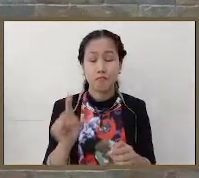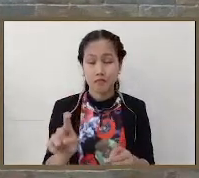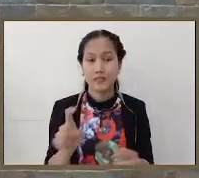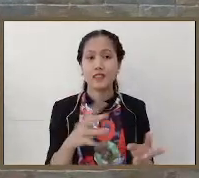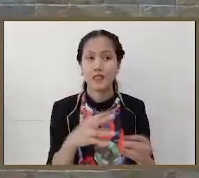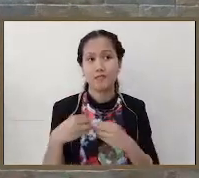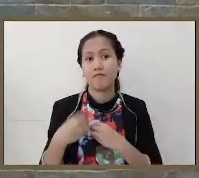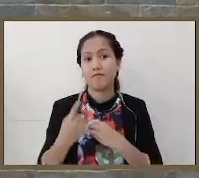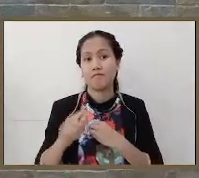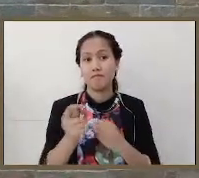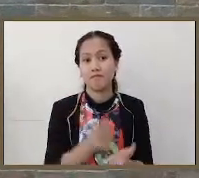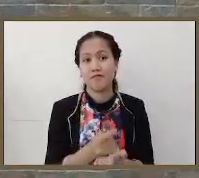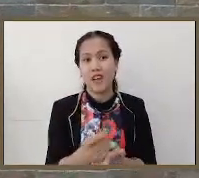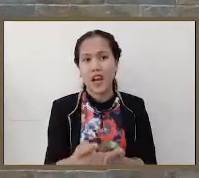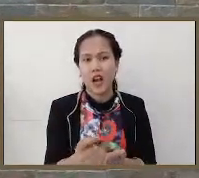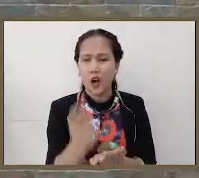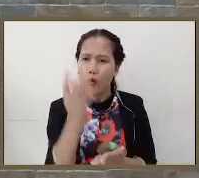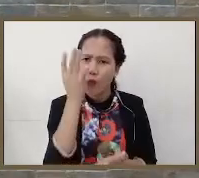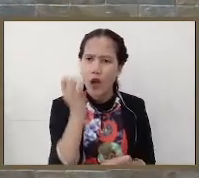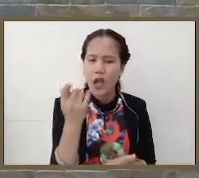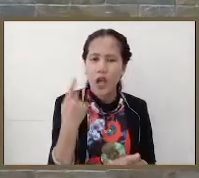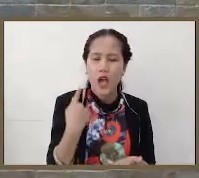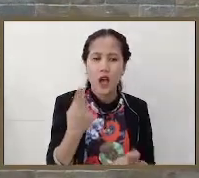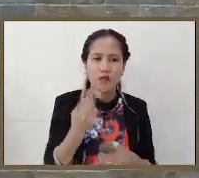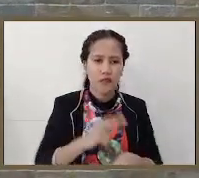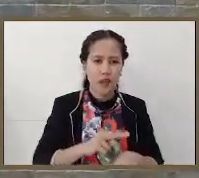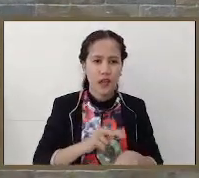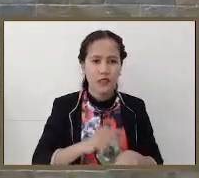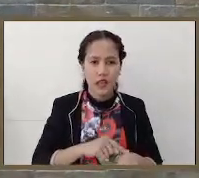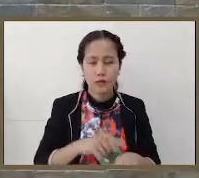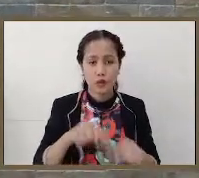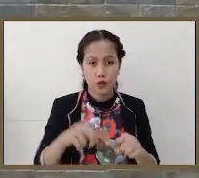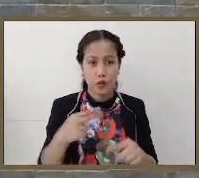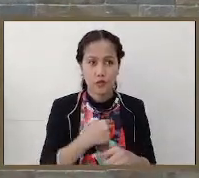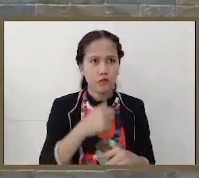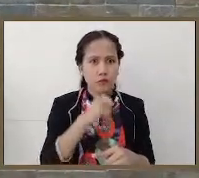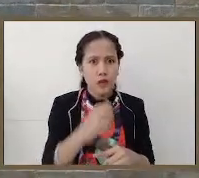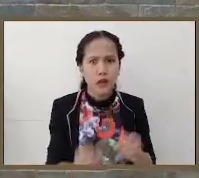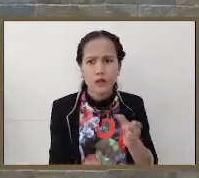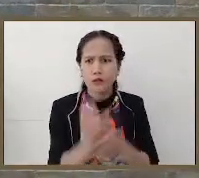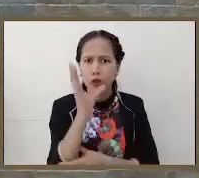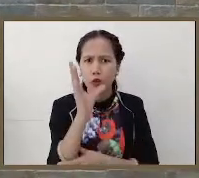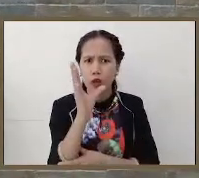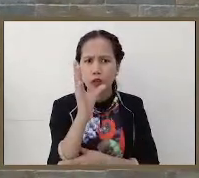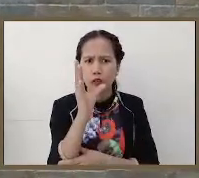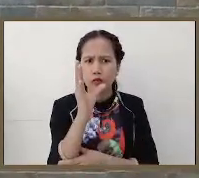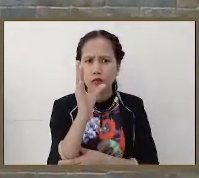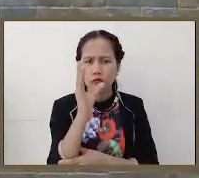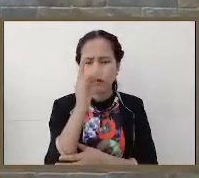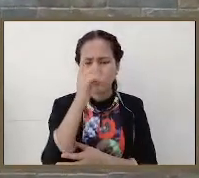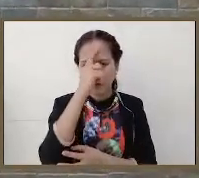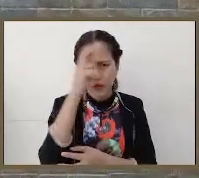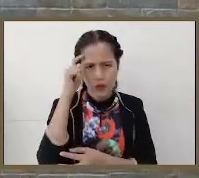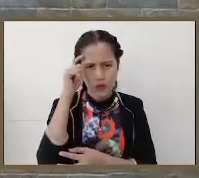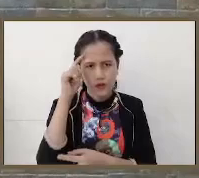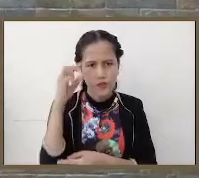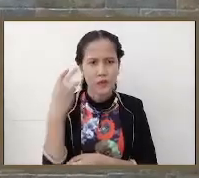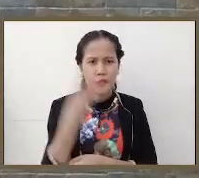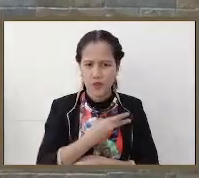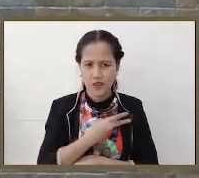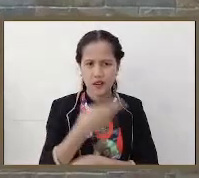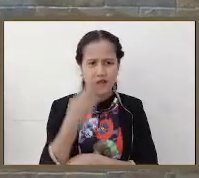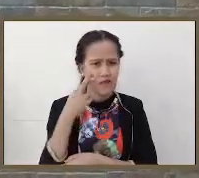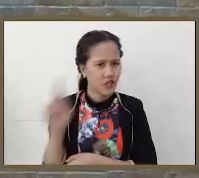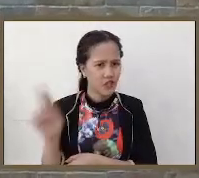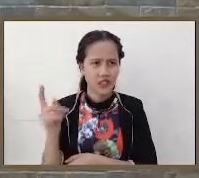brethren, na kung bakit hindi tayo dumarating sa punto ng paglago regarding the knowledge of God, it's because we are rejecting